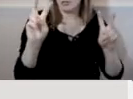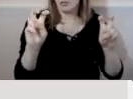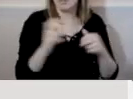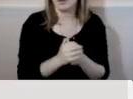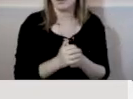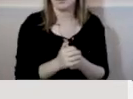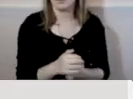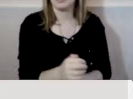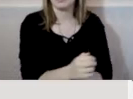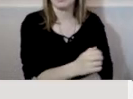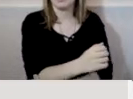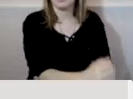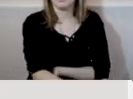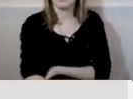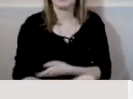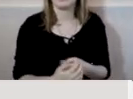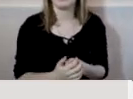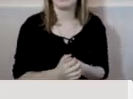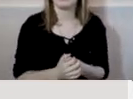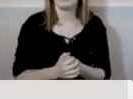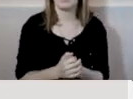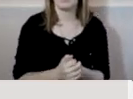PISA. Yeah. PISA. Yes, PISA.